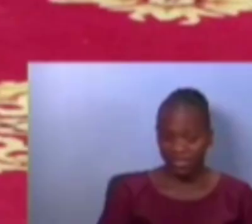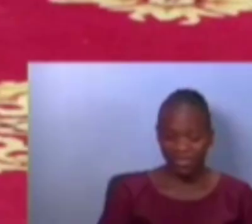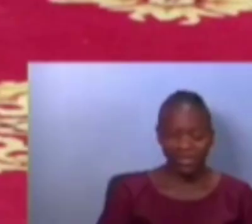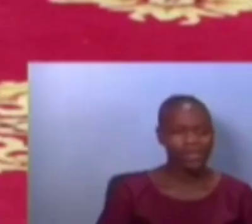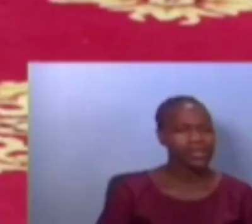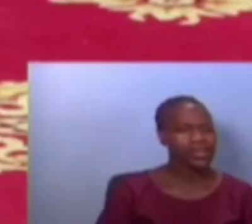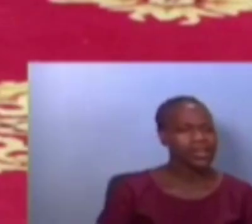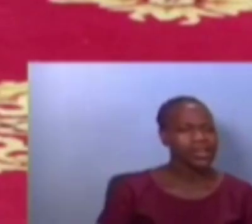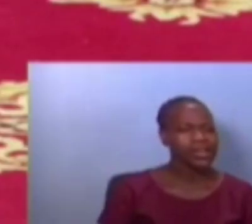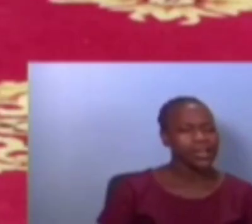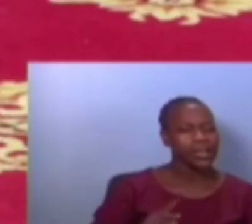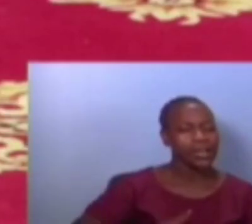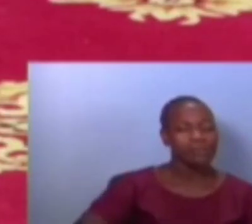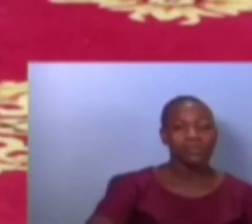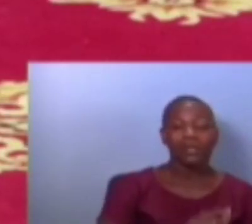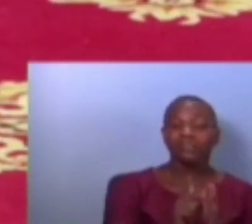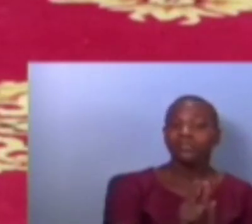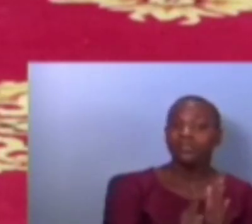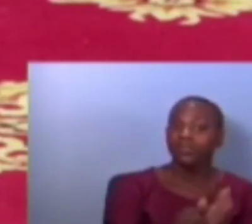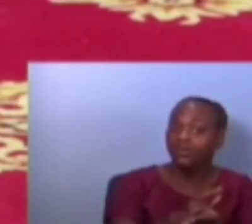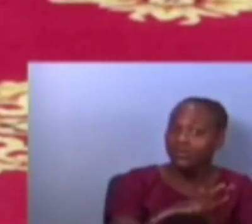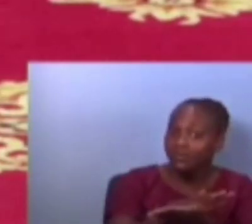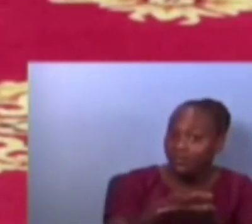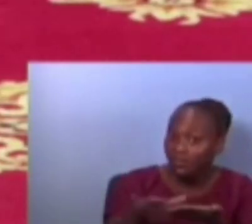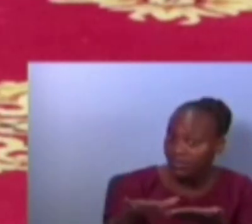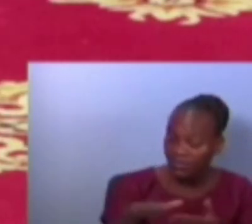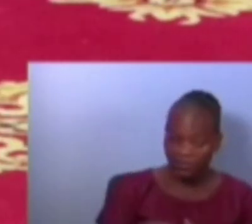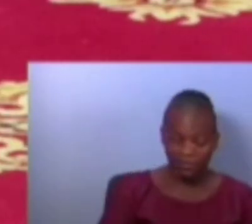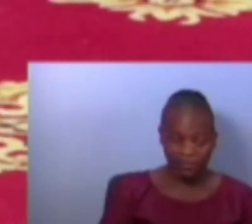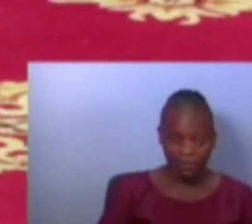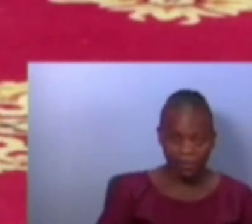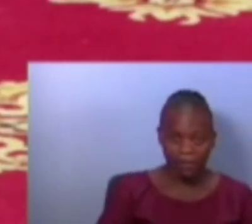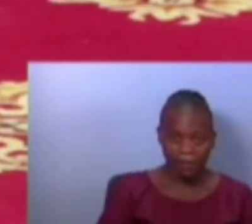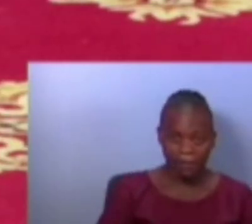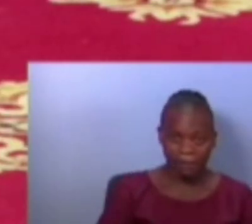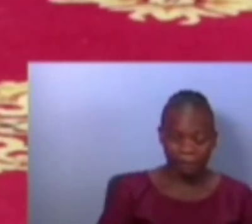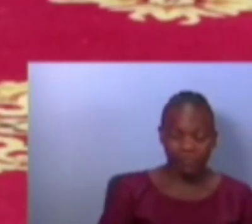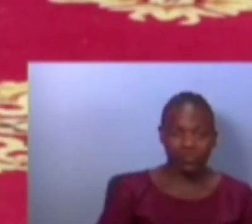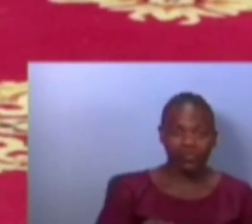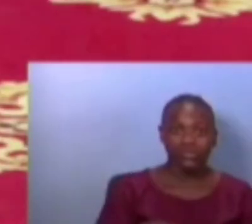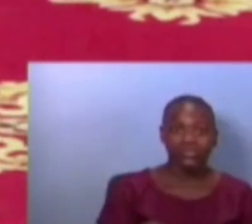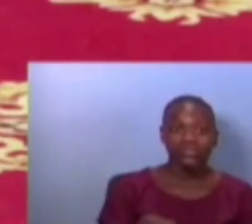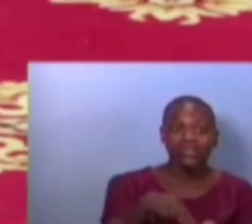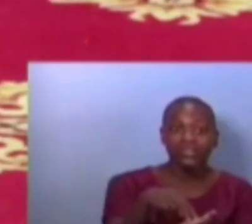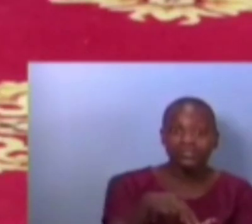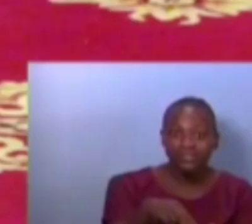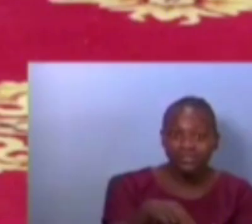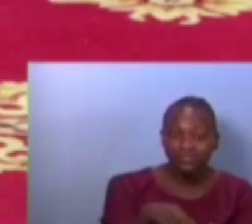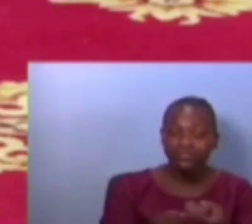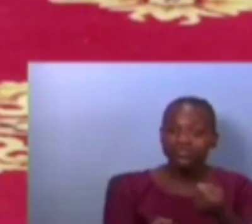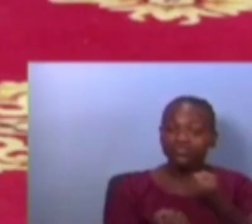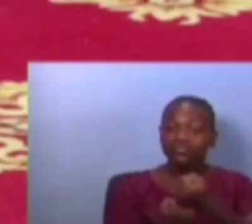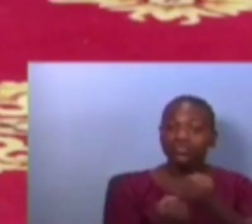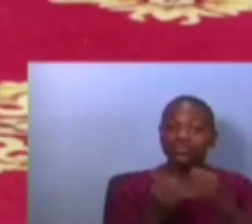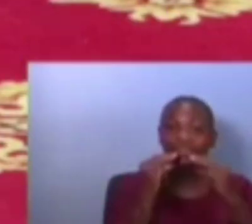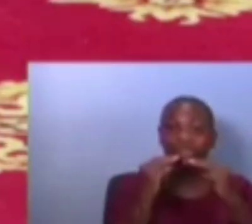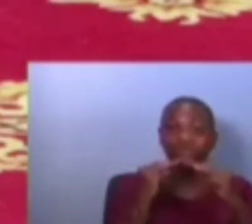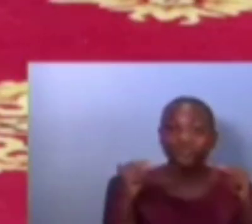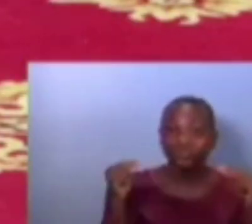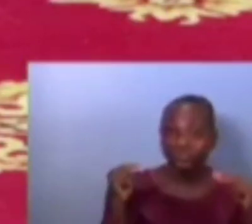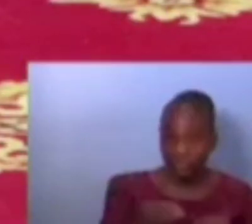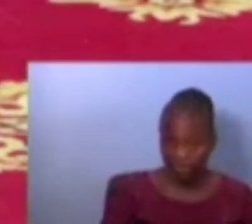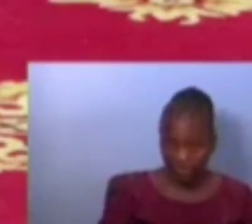Our standing orders are very clear. When you rise to second a